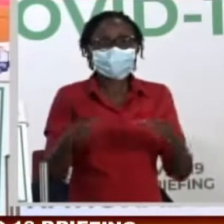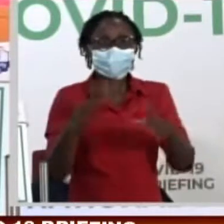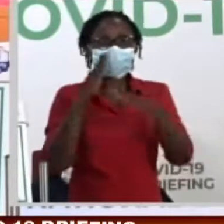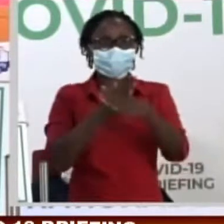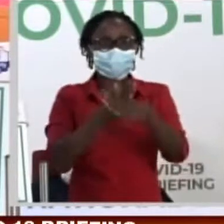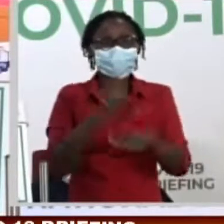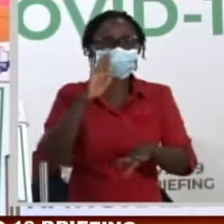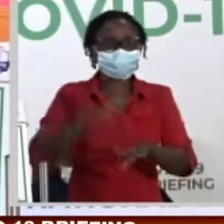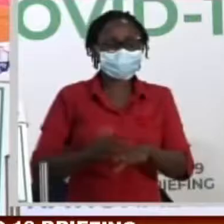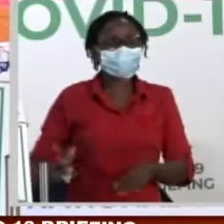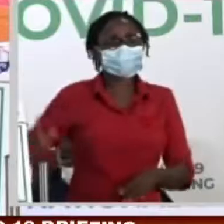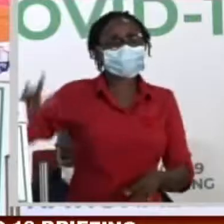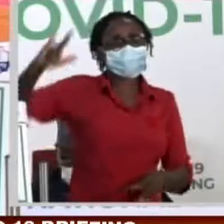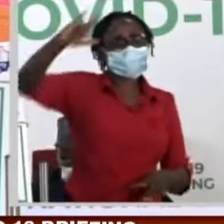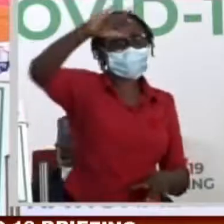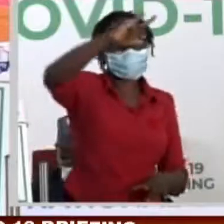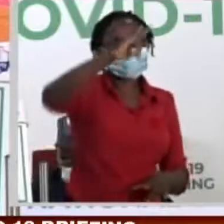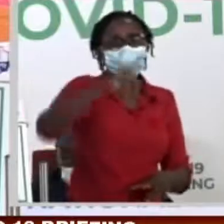travel,